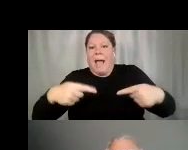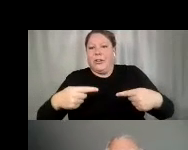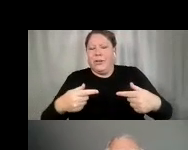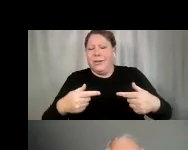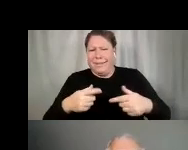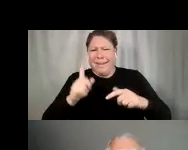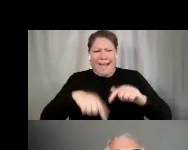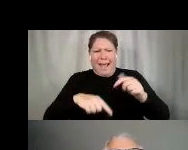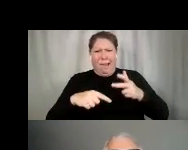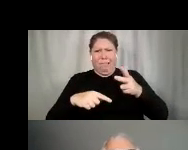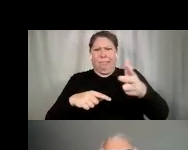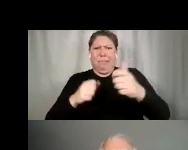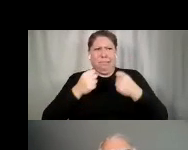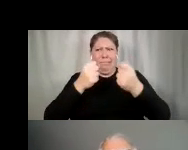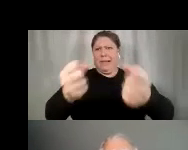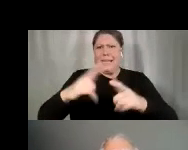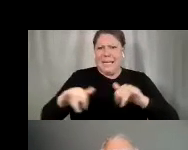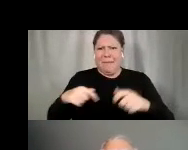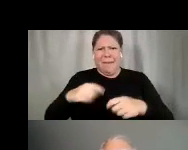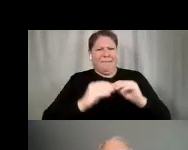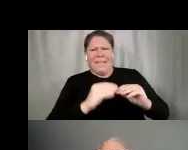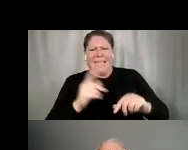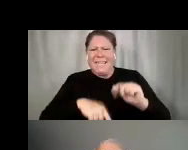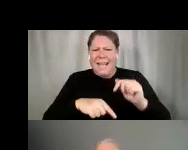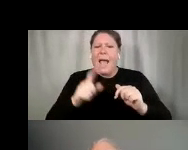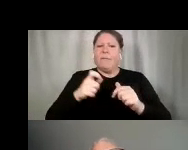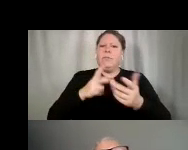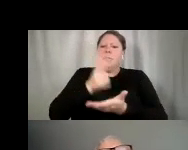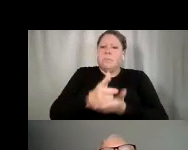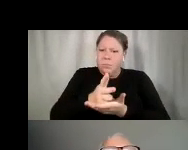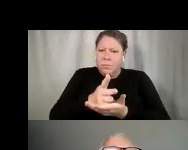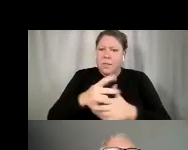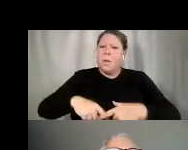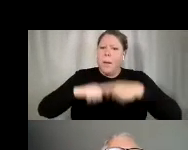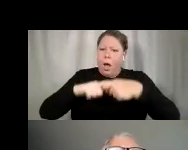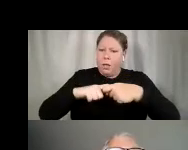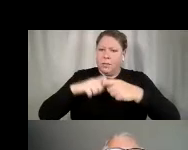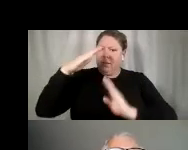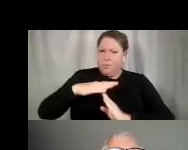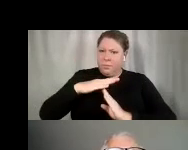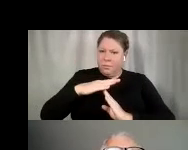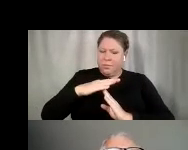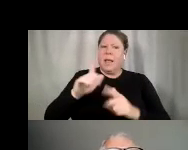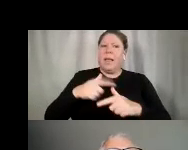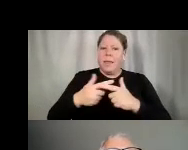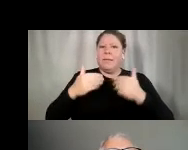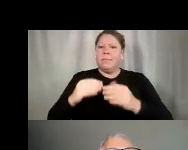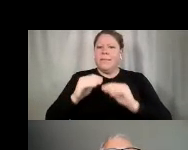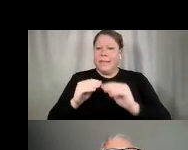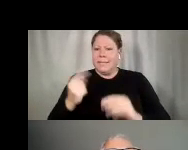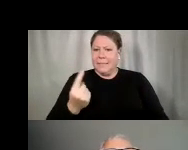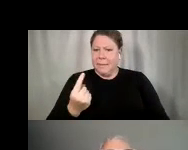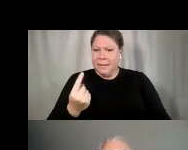that we can keep going ahead. We have to take that time to be able to move ahead. And it's okay to take that time to look at the